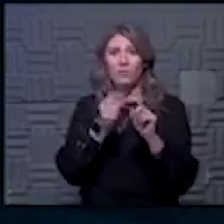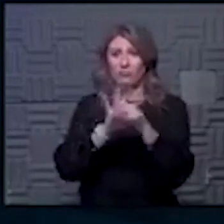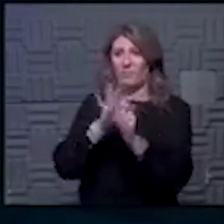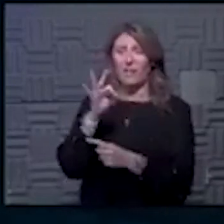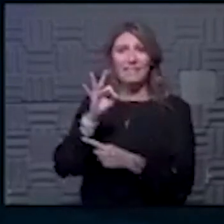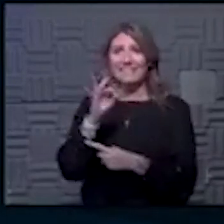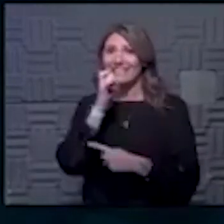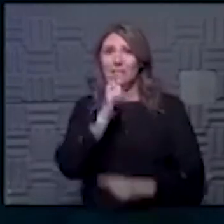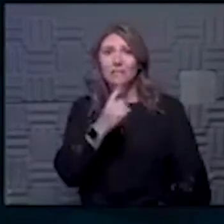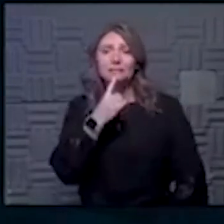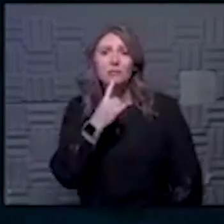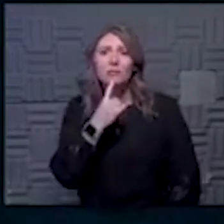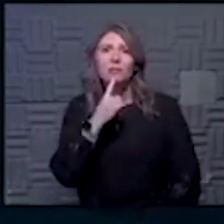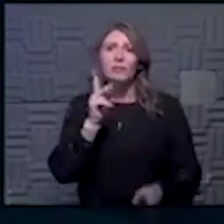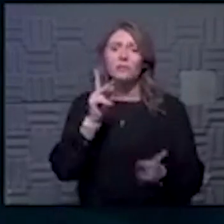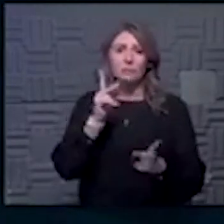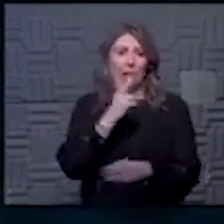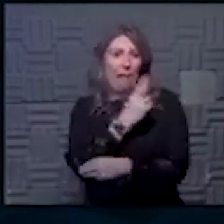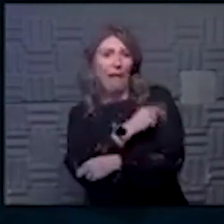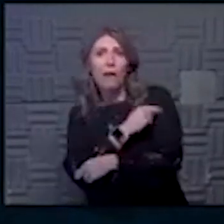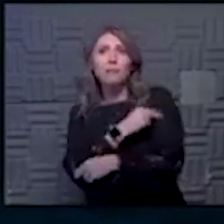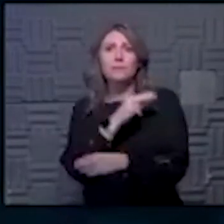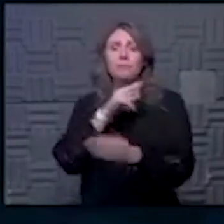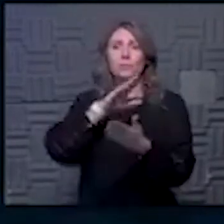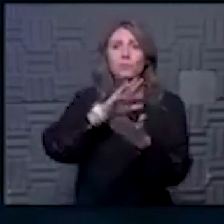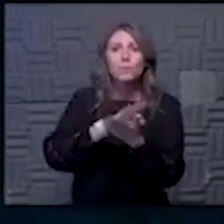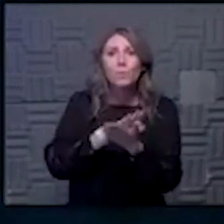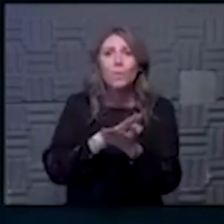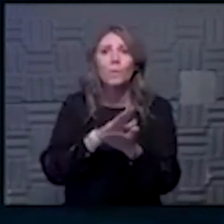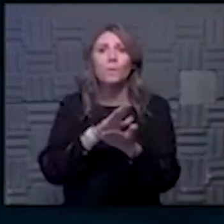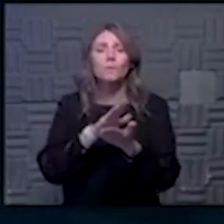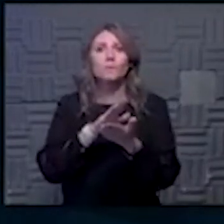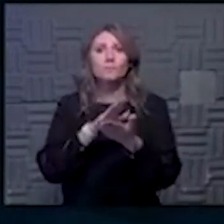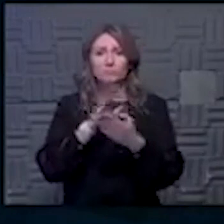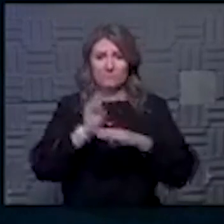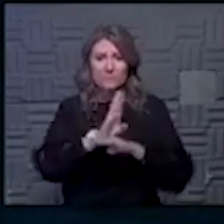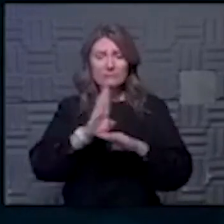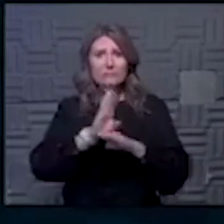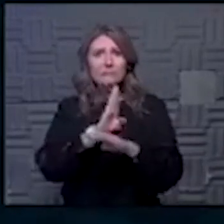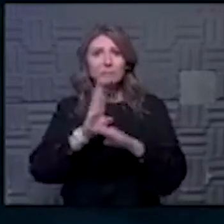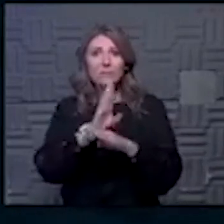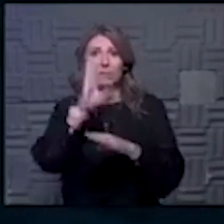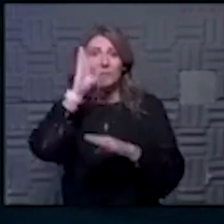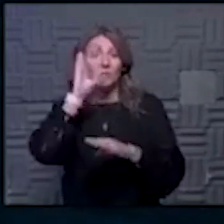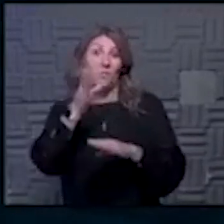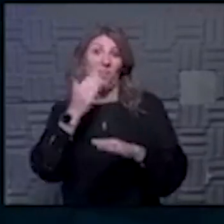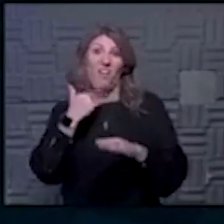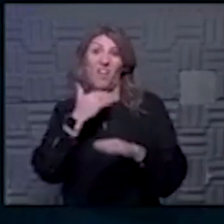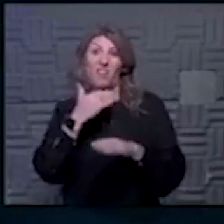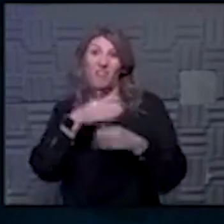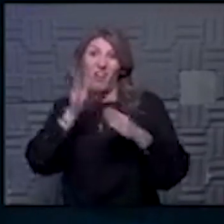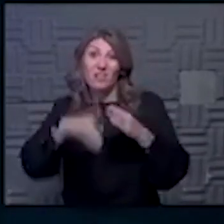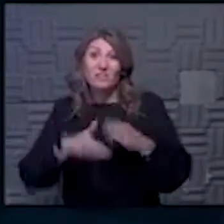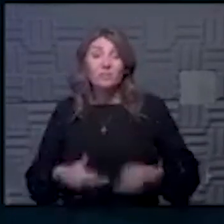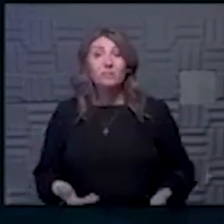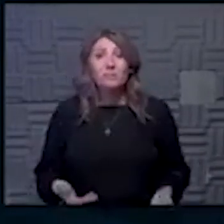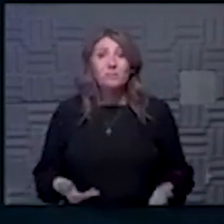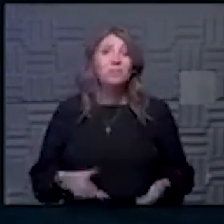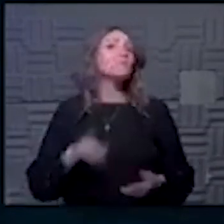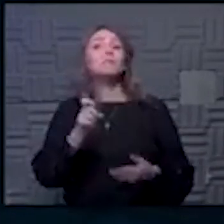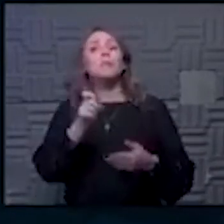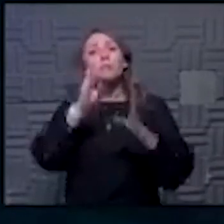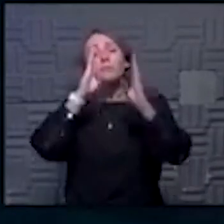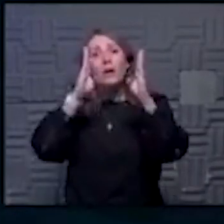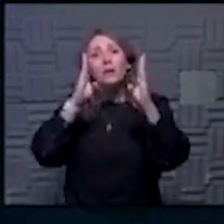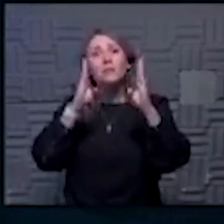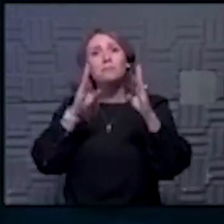seriously, hospitals and the schools and businesses have to pay the consequences. So we really need to pay attention